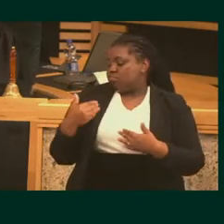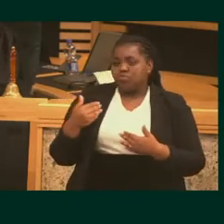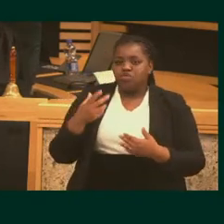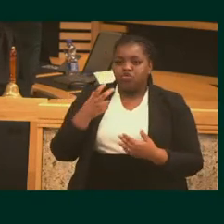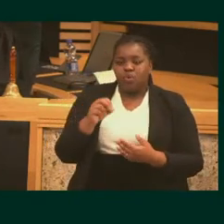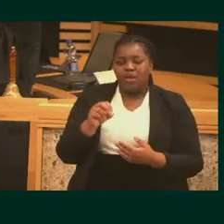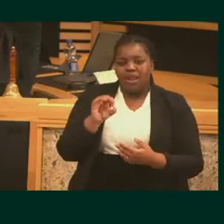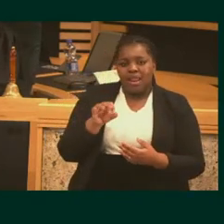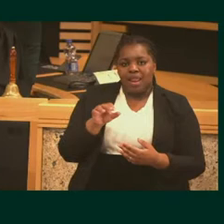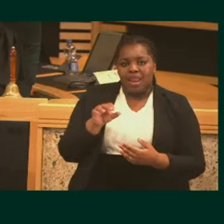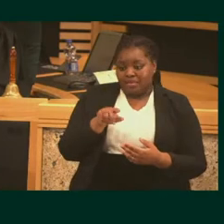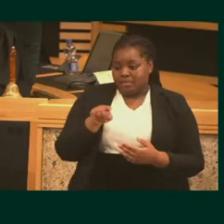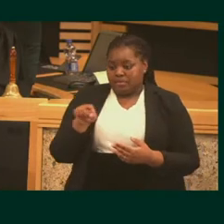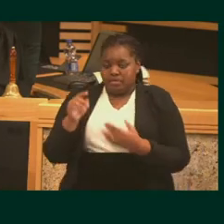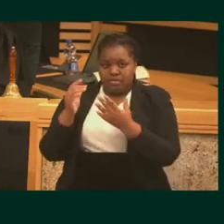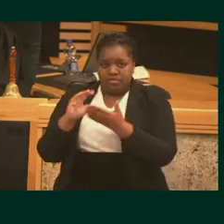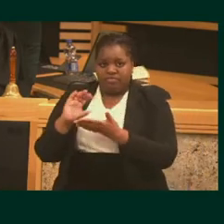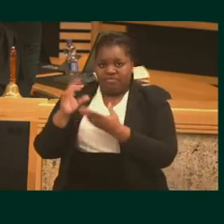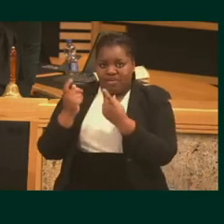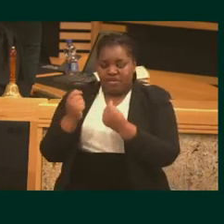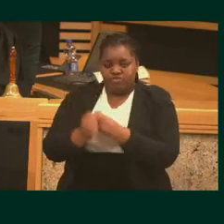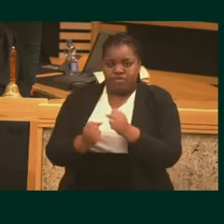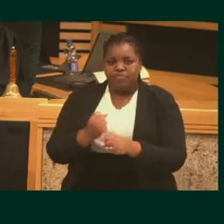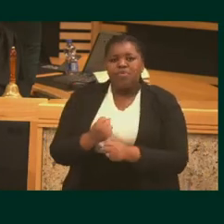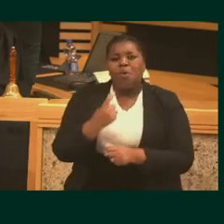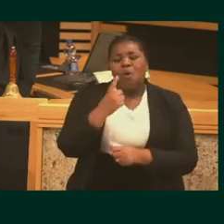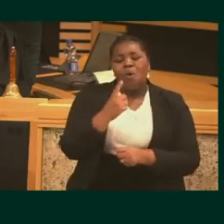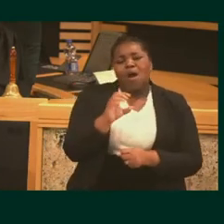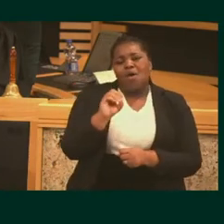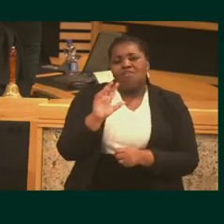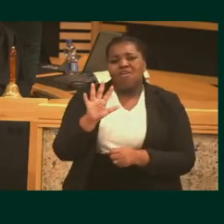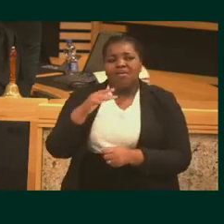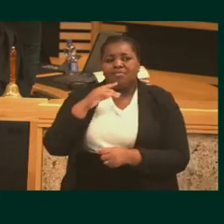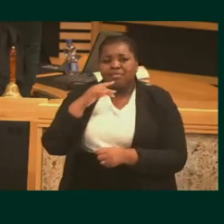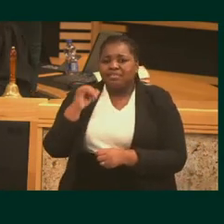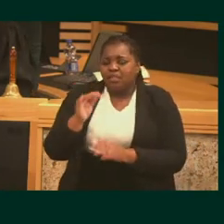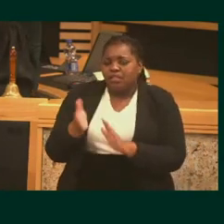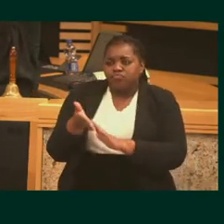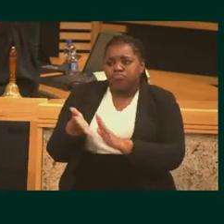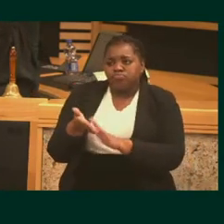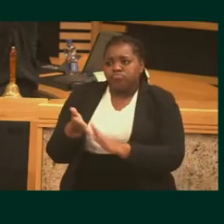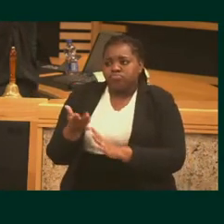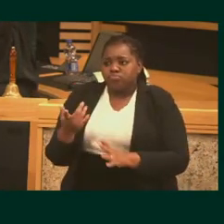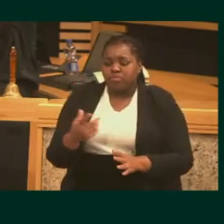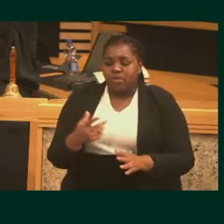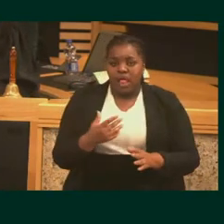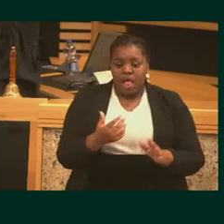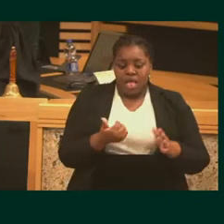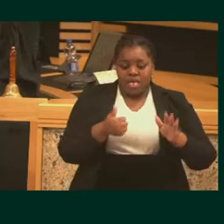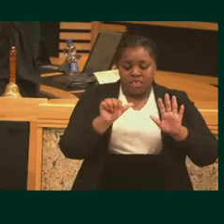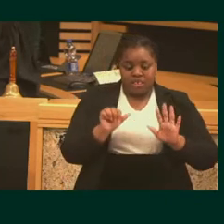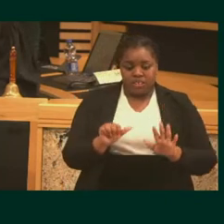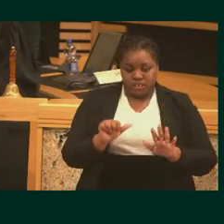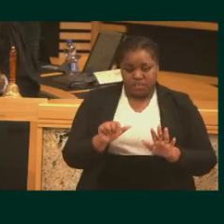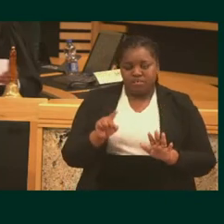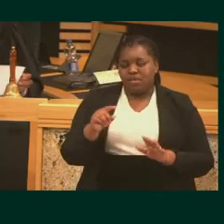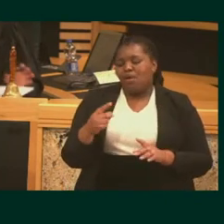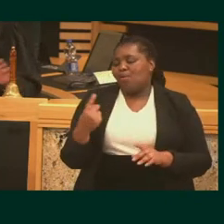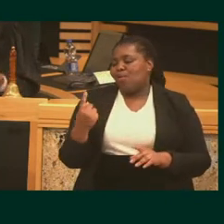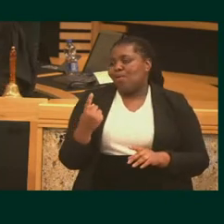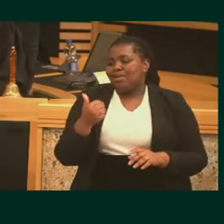financial year only 105 food Gardens are still operational and six that only